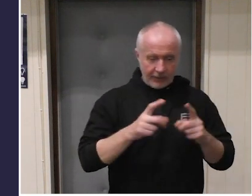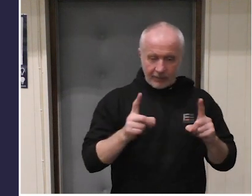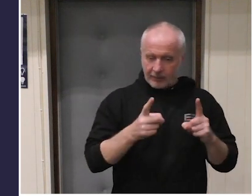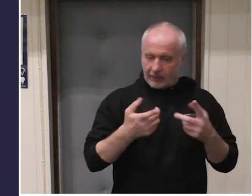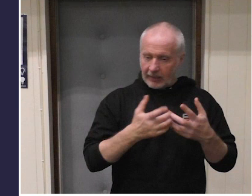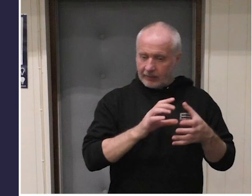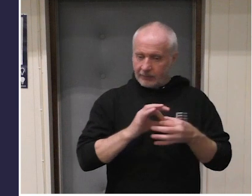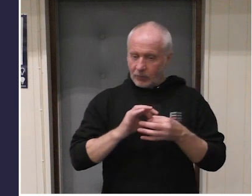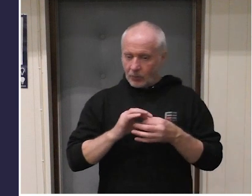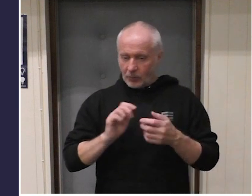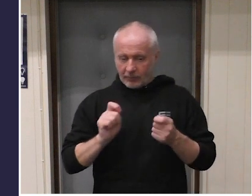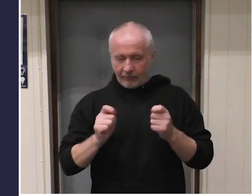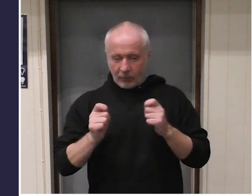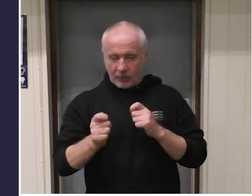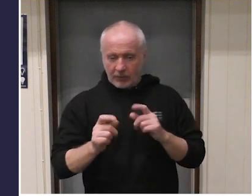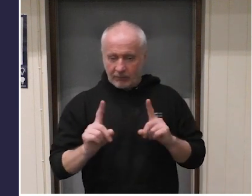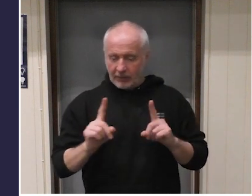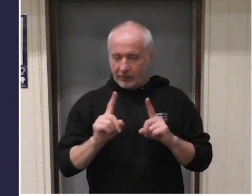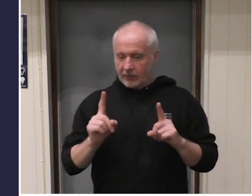as a process, as a phenomenon